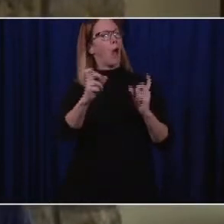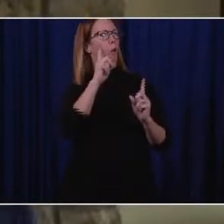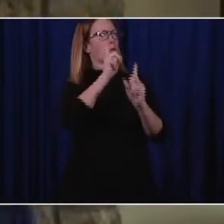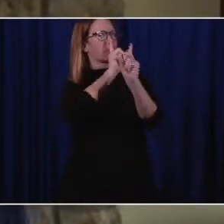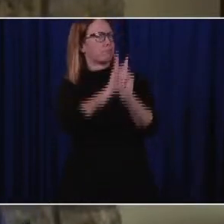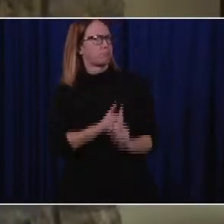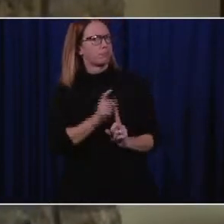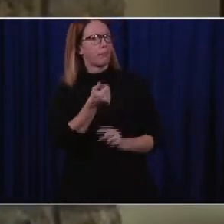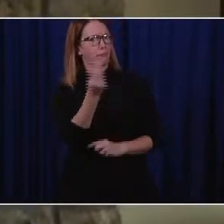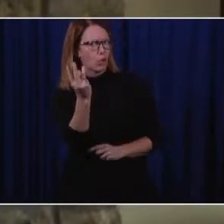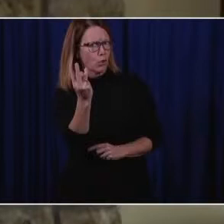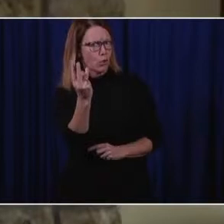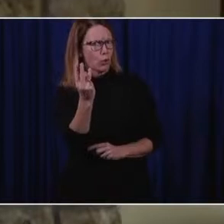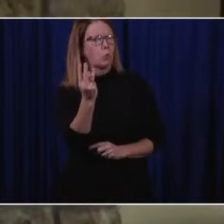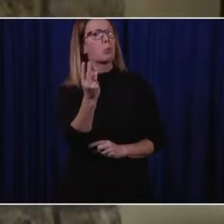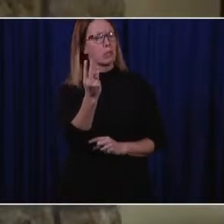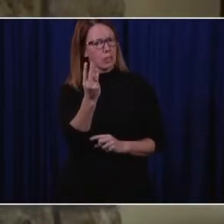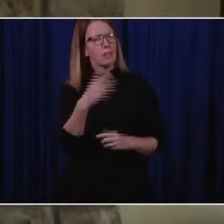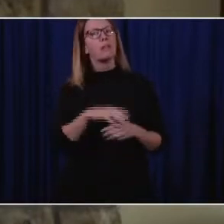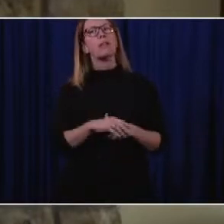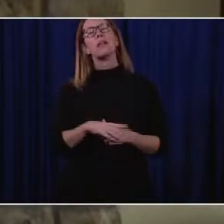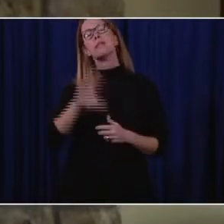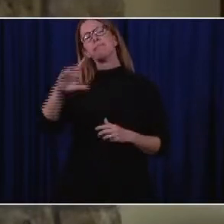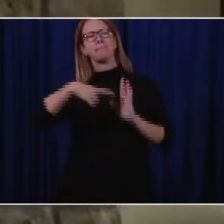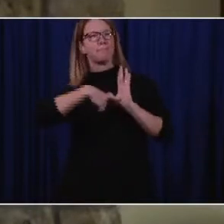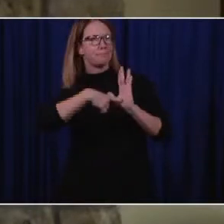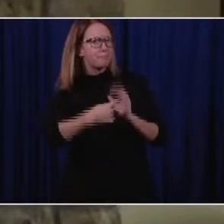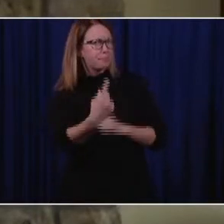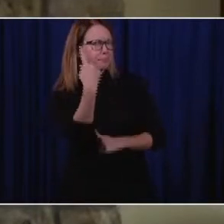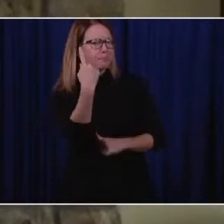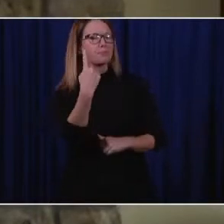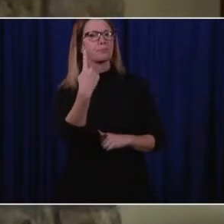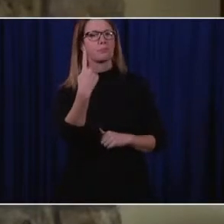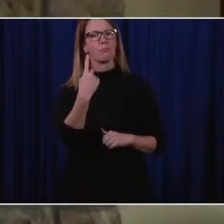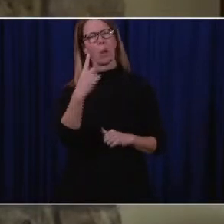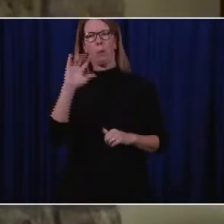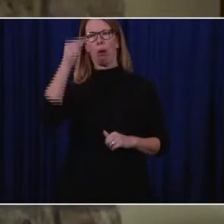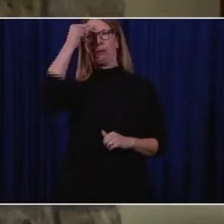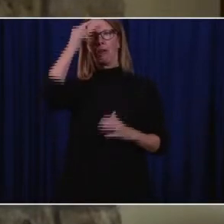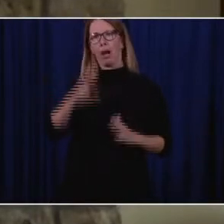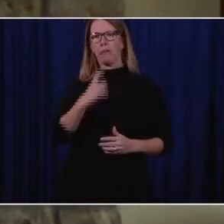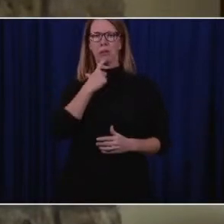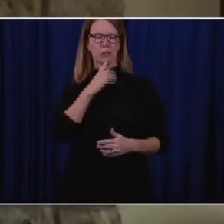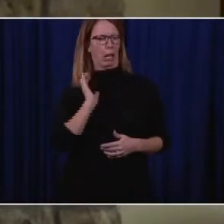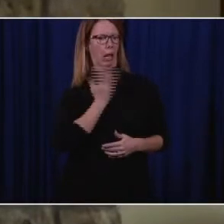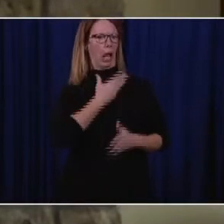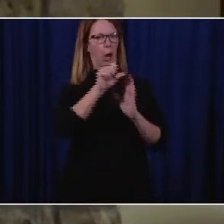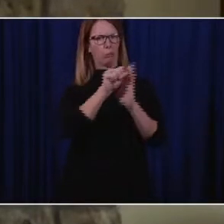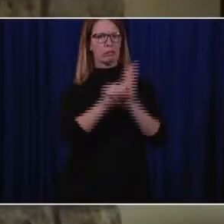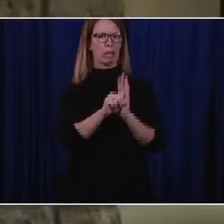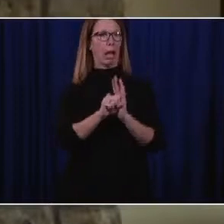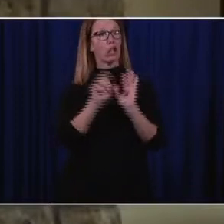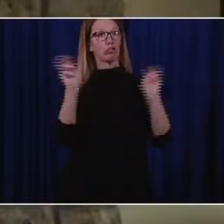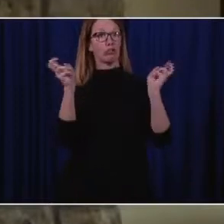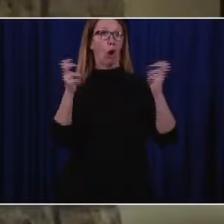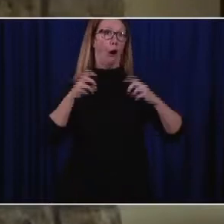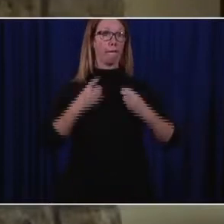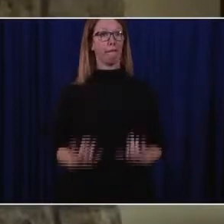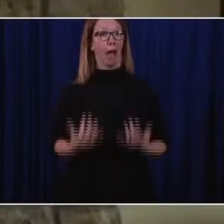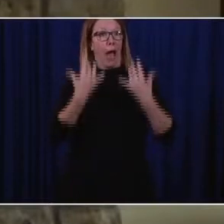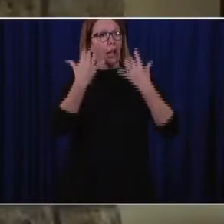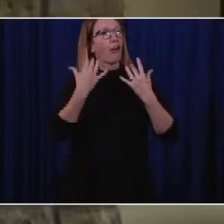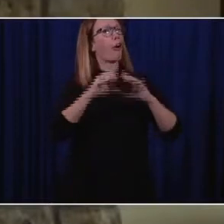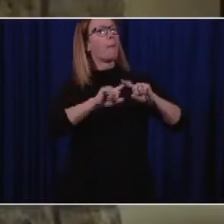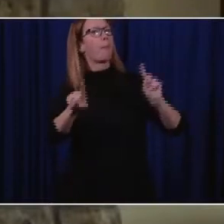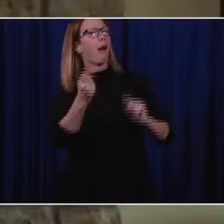and maybe they could respond. People who say, for example, quote, Governor DeWine says our state is on fire. Stop. It's flu season. Don't believe the